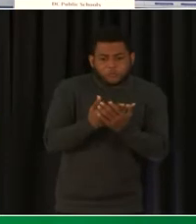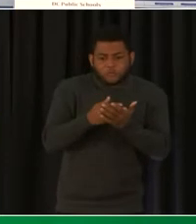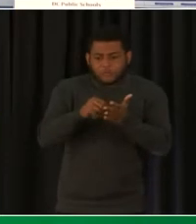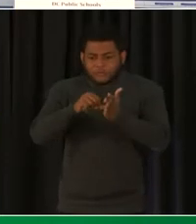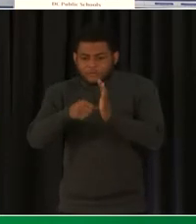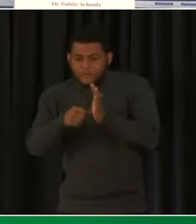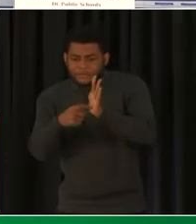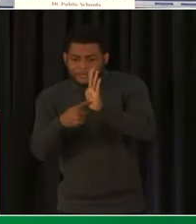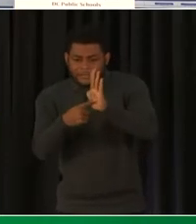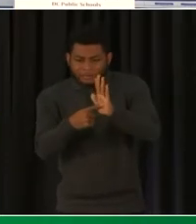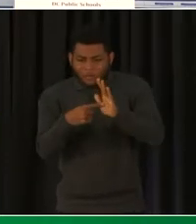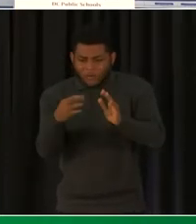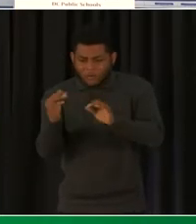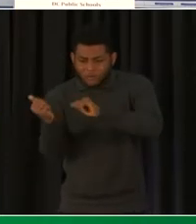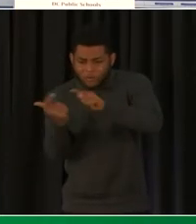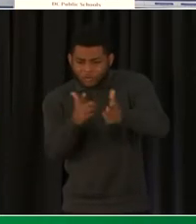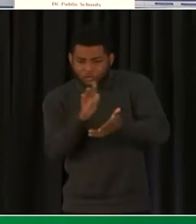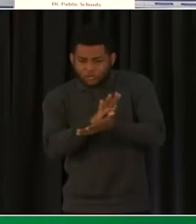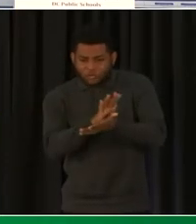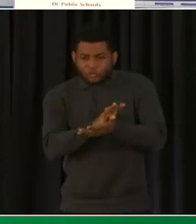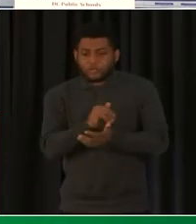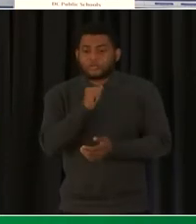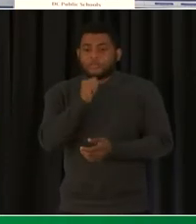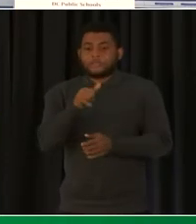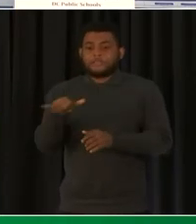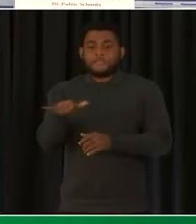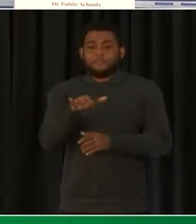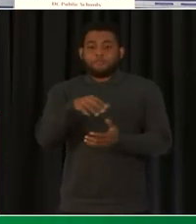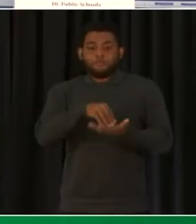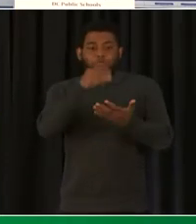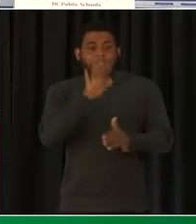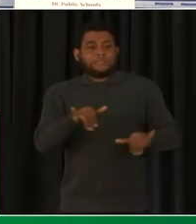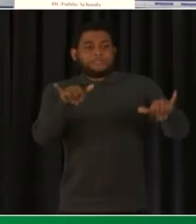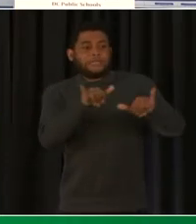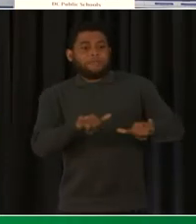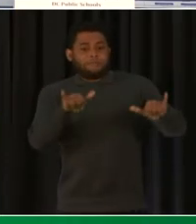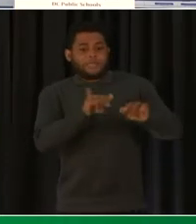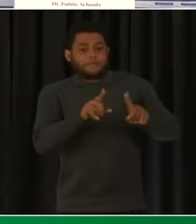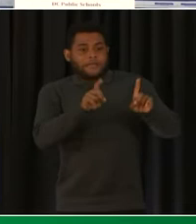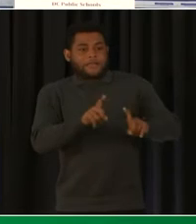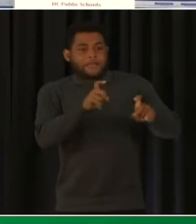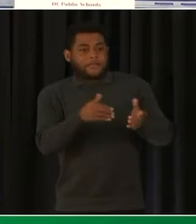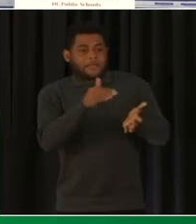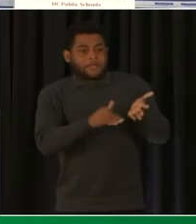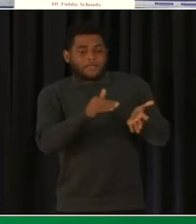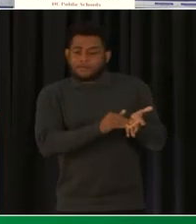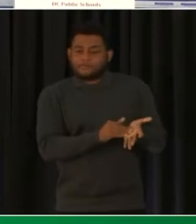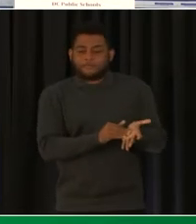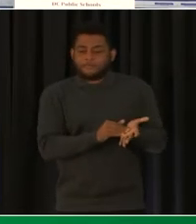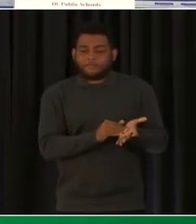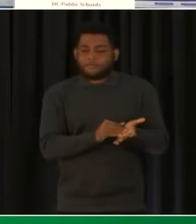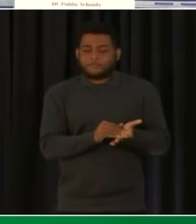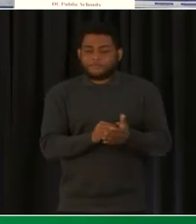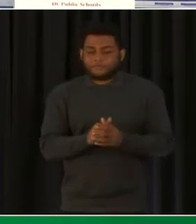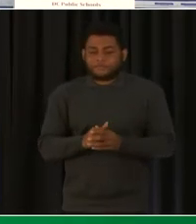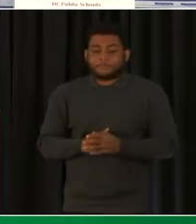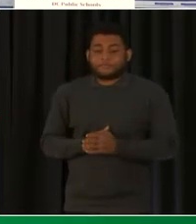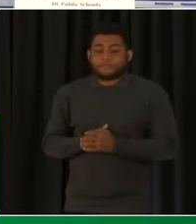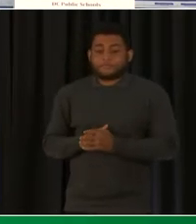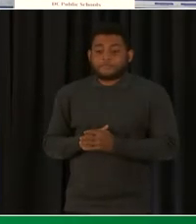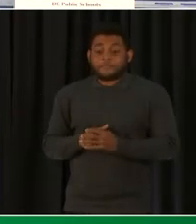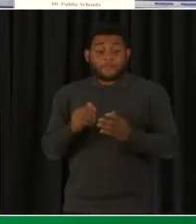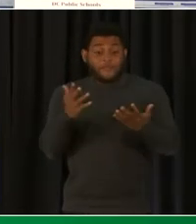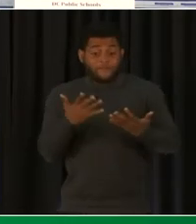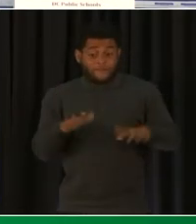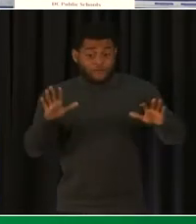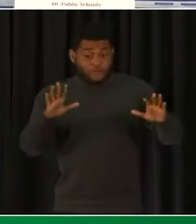the school community, so not the same students testing each week. Once the test takers arrive